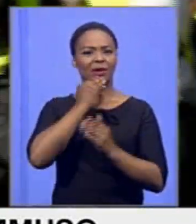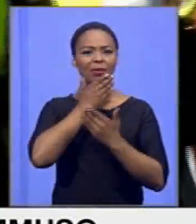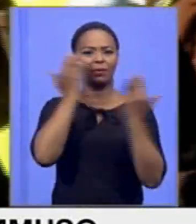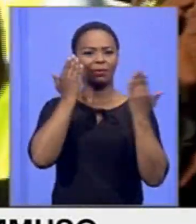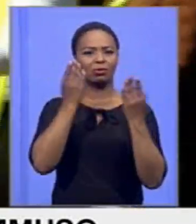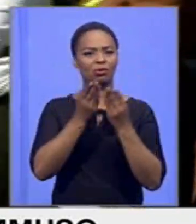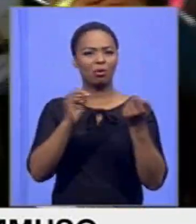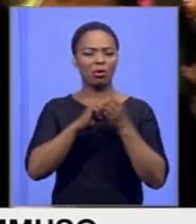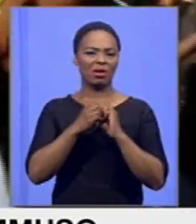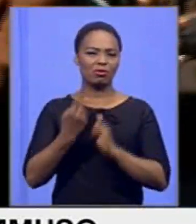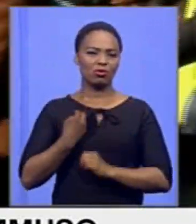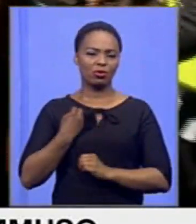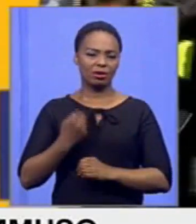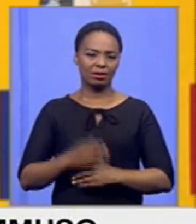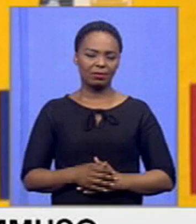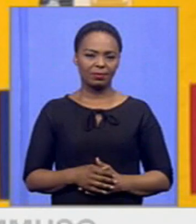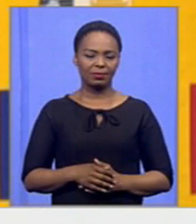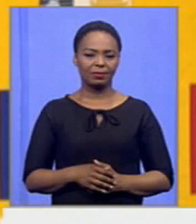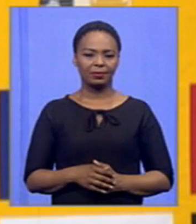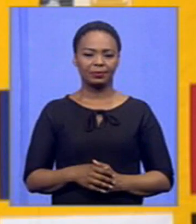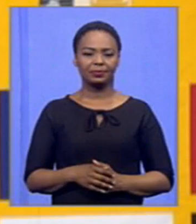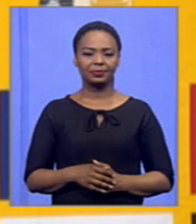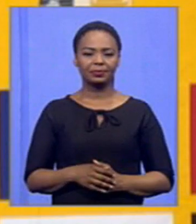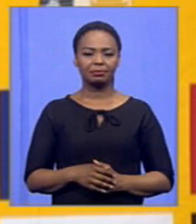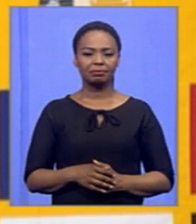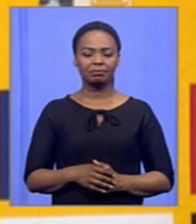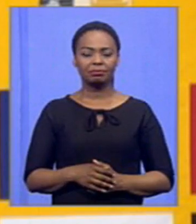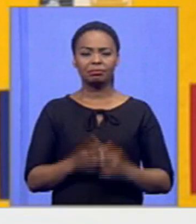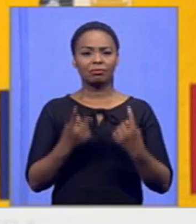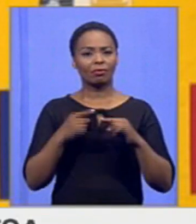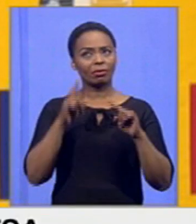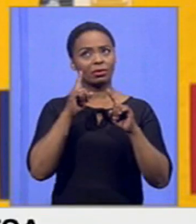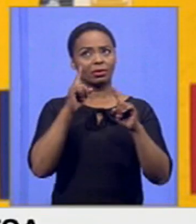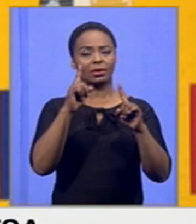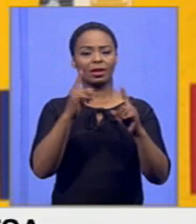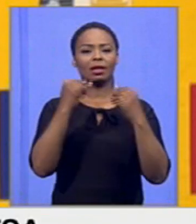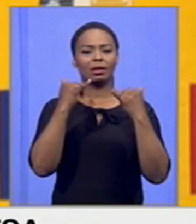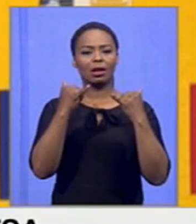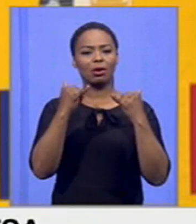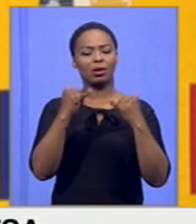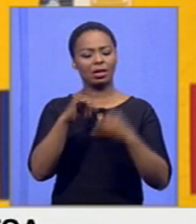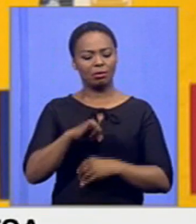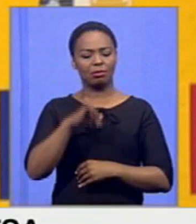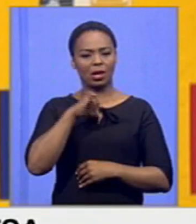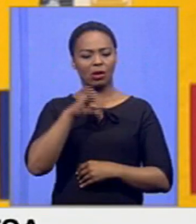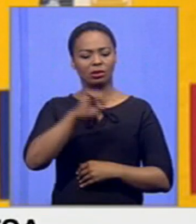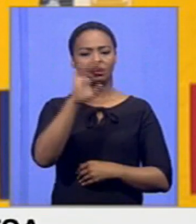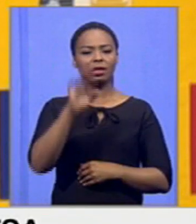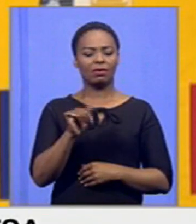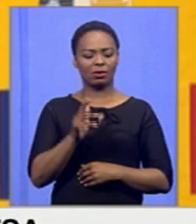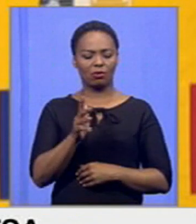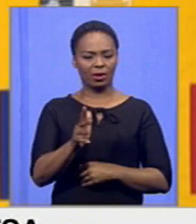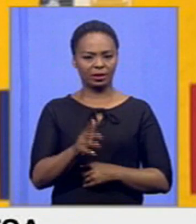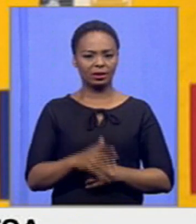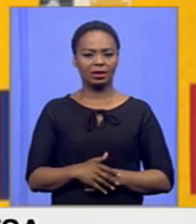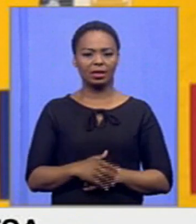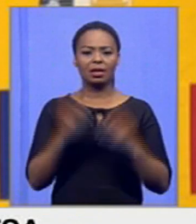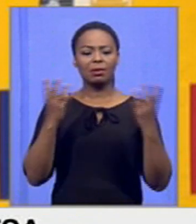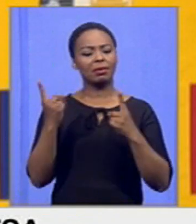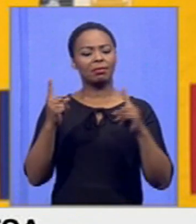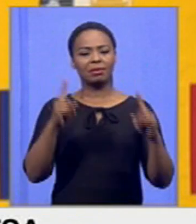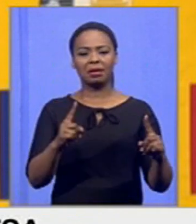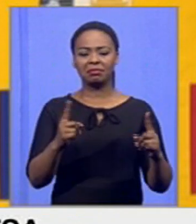batjha. We are playing at home and we want to make South Africa proud, and the people are not coming out to